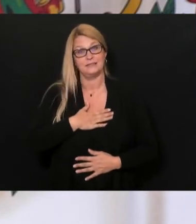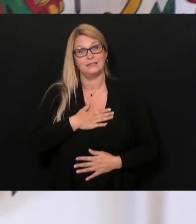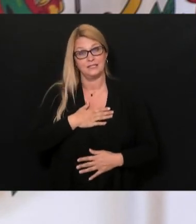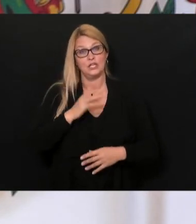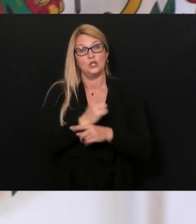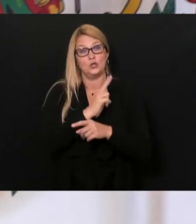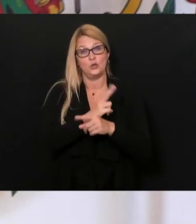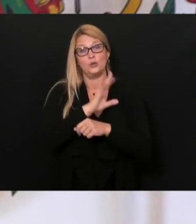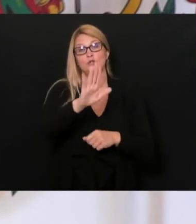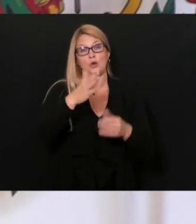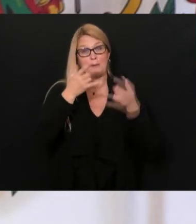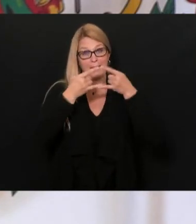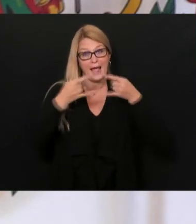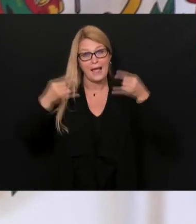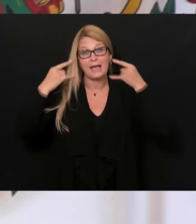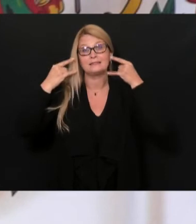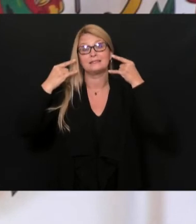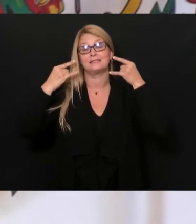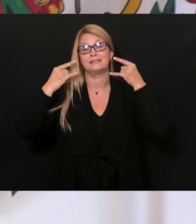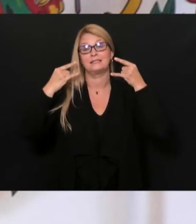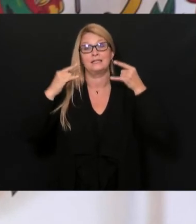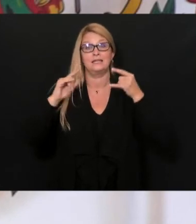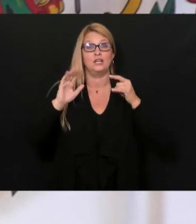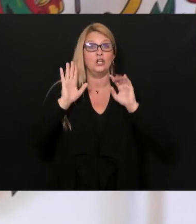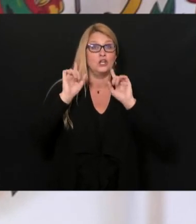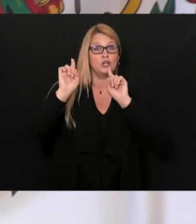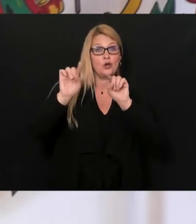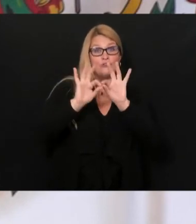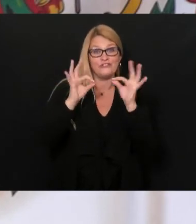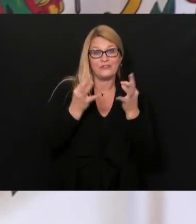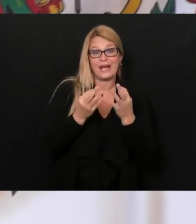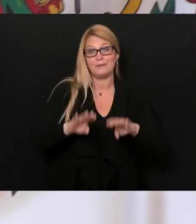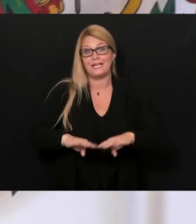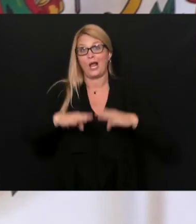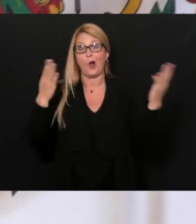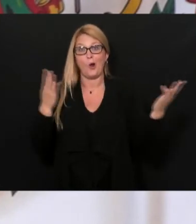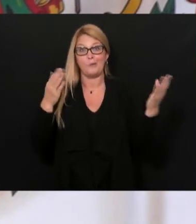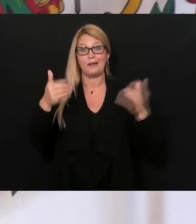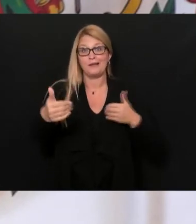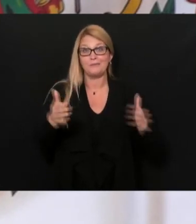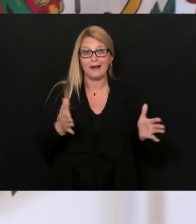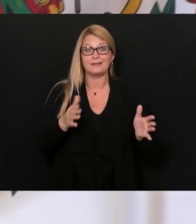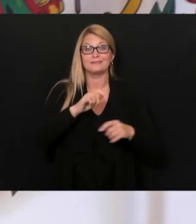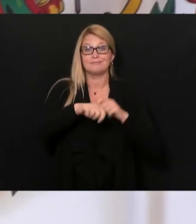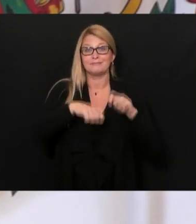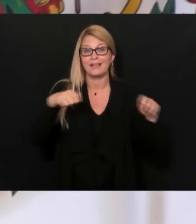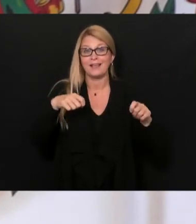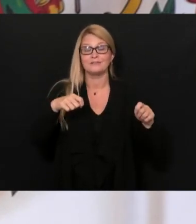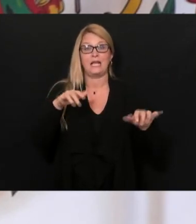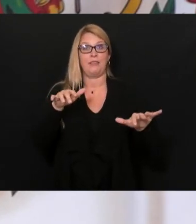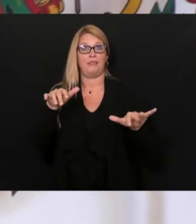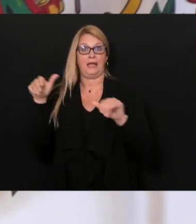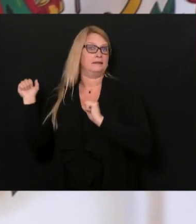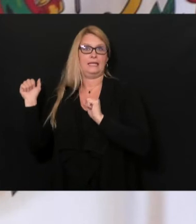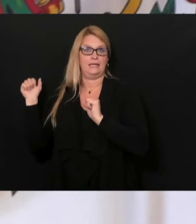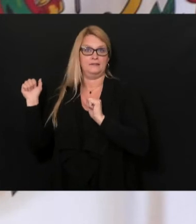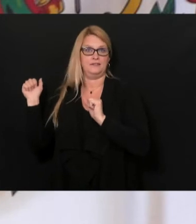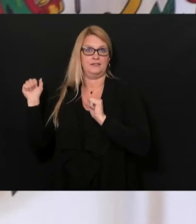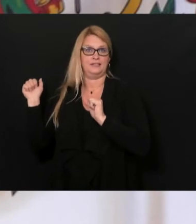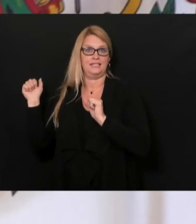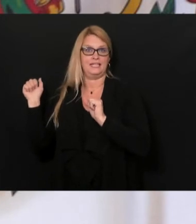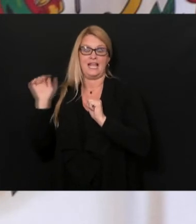your mask and going over to your loved ones and opening presents and leaving is one heck of a lot better